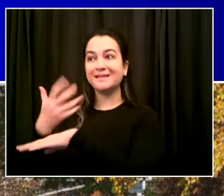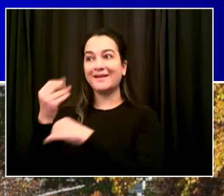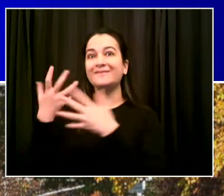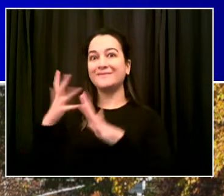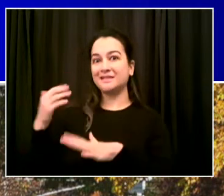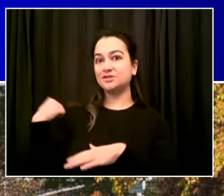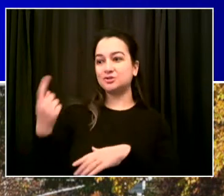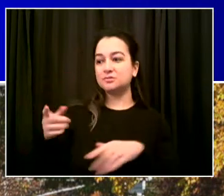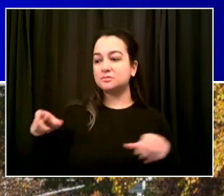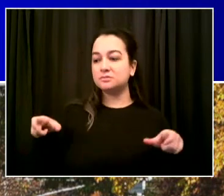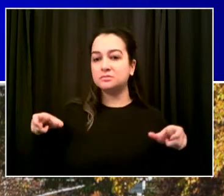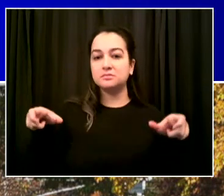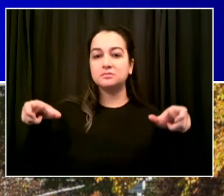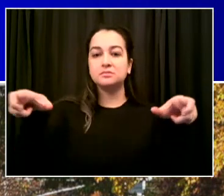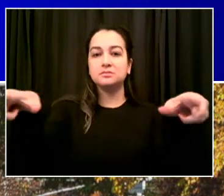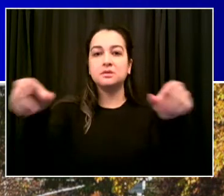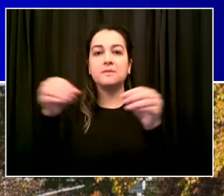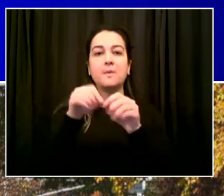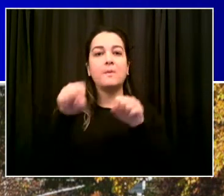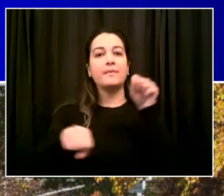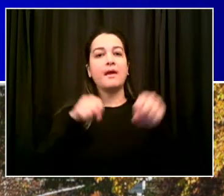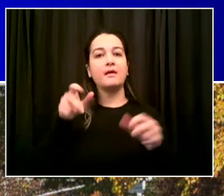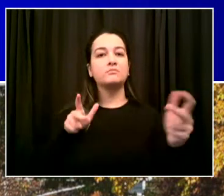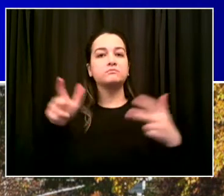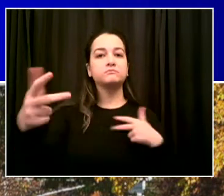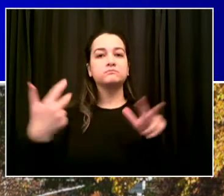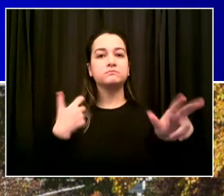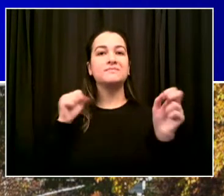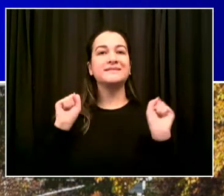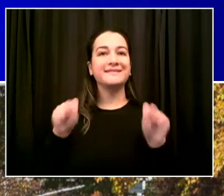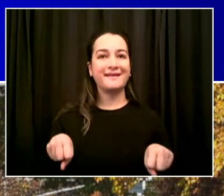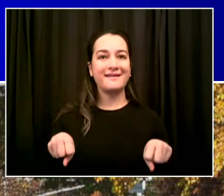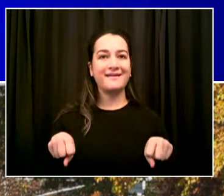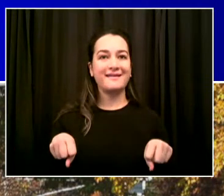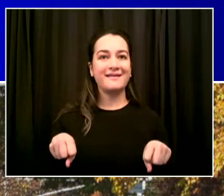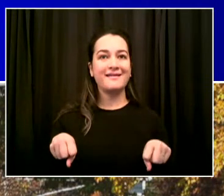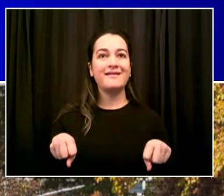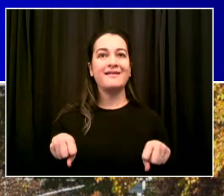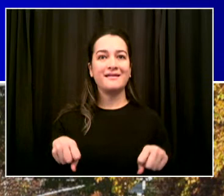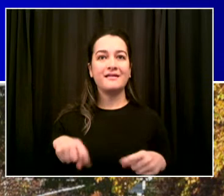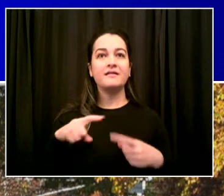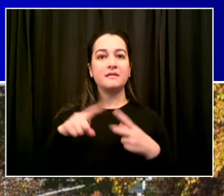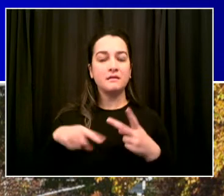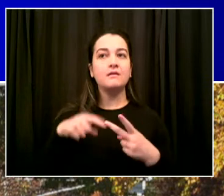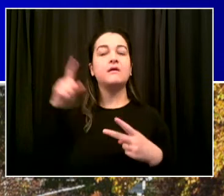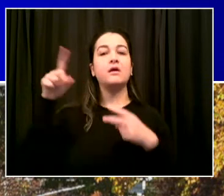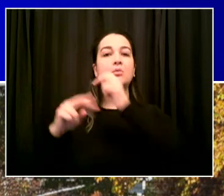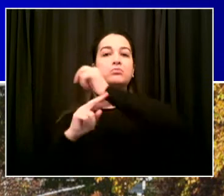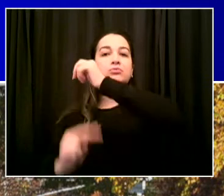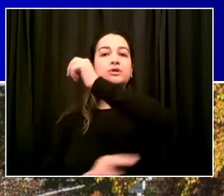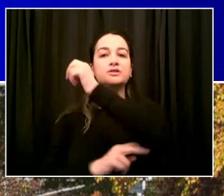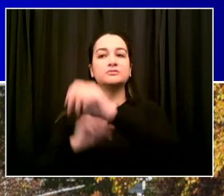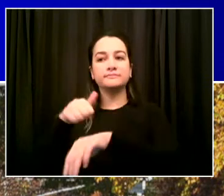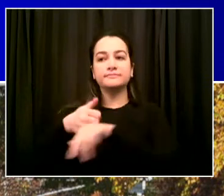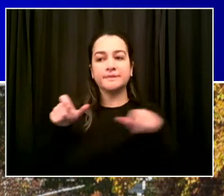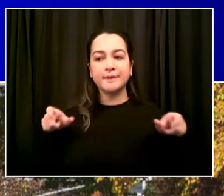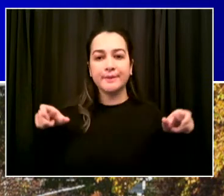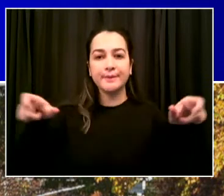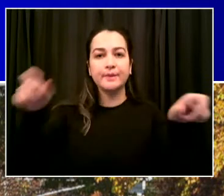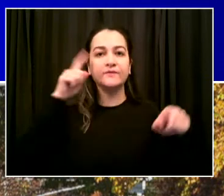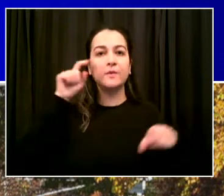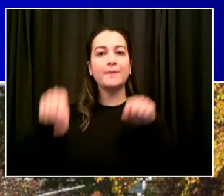people on the Queensboro Bridge and the Brooklyn Bridge, opening up more space for bicyclists and pedestrians and doing it in a way that really keeps people